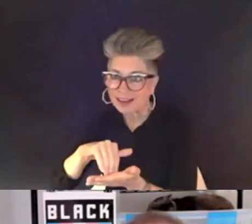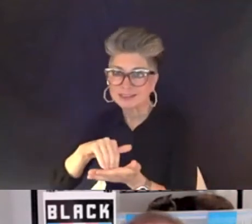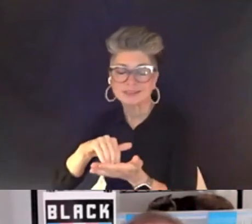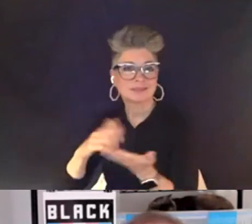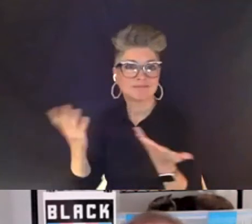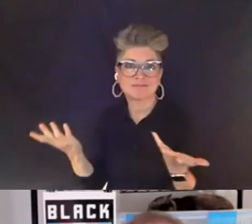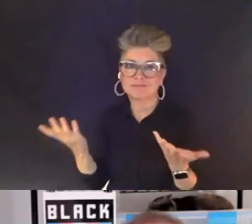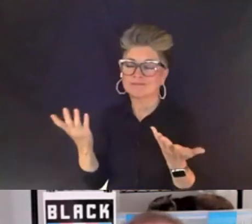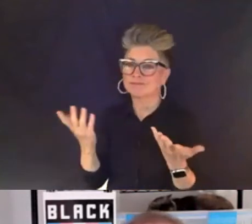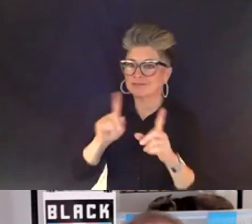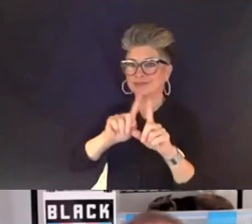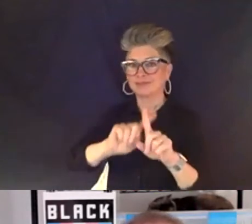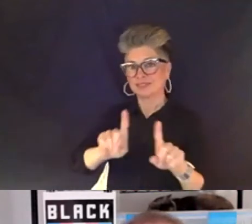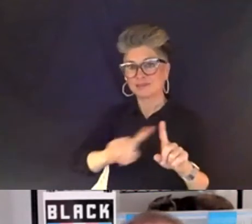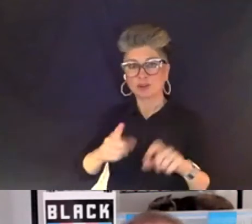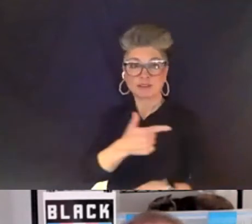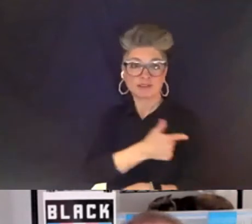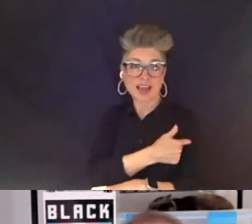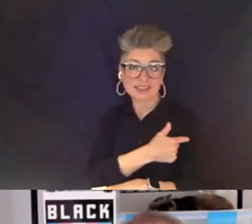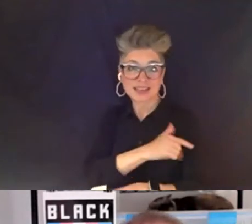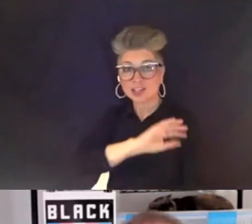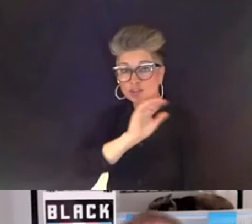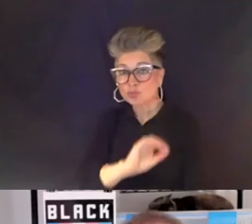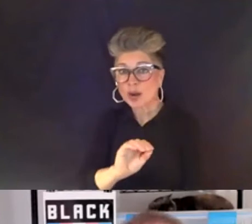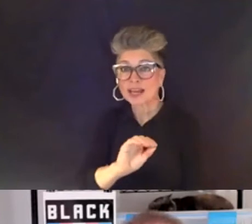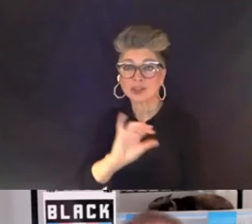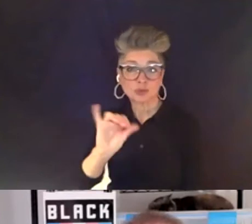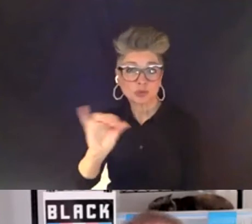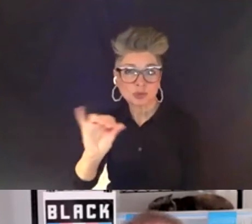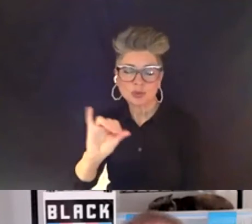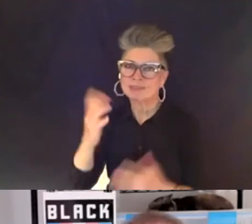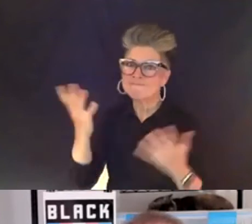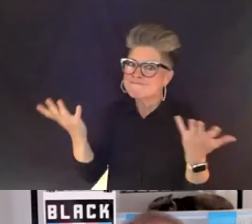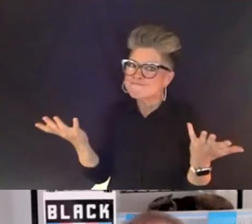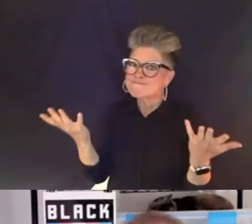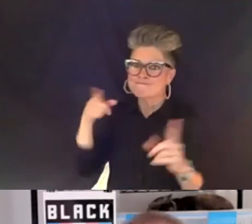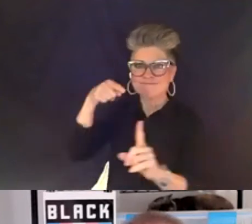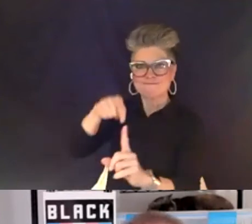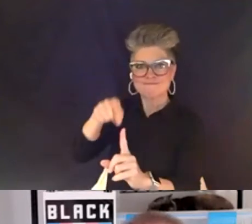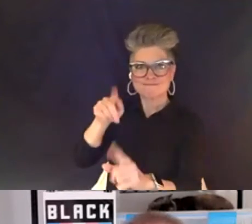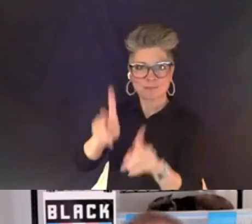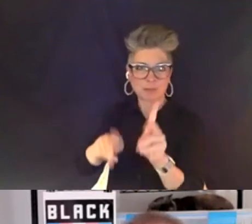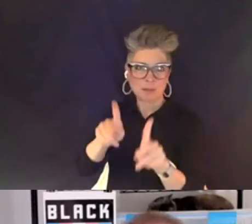different vaccination rates as well. And so it all gets down to that process.